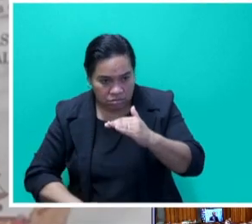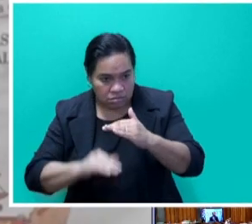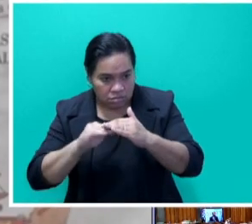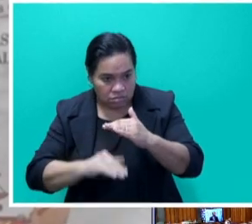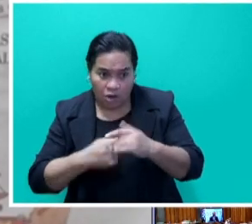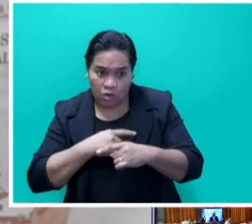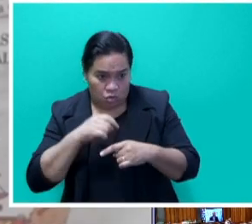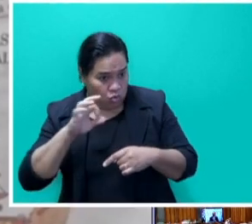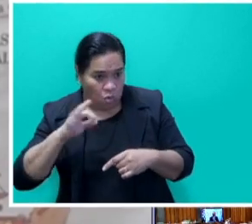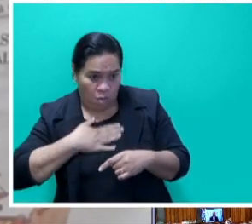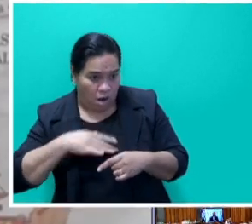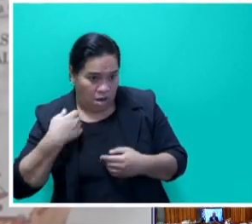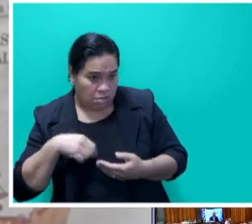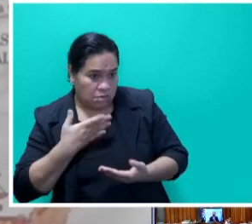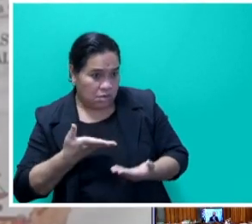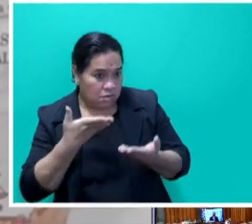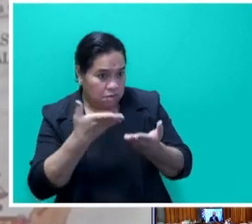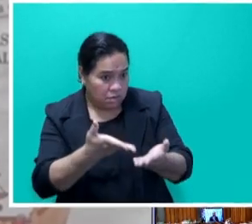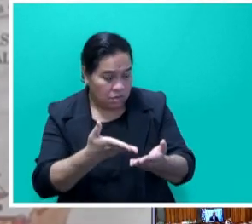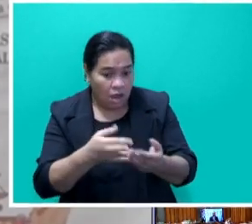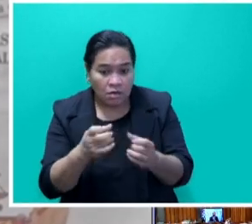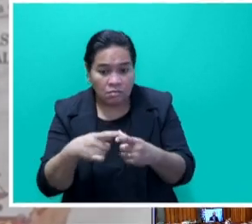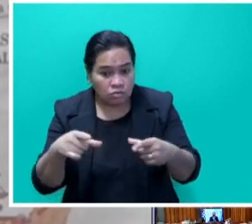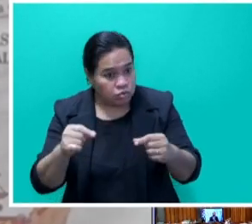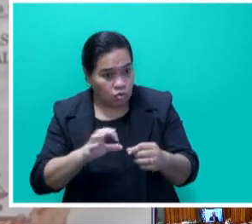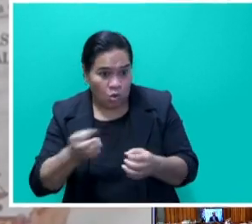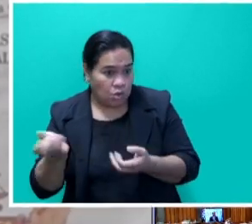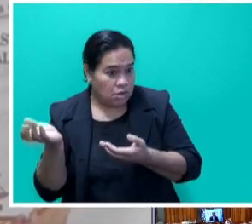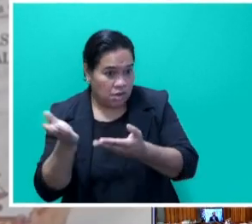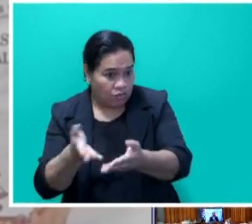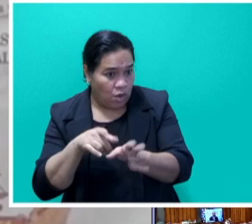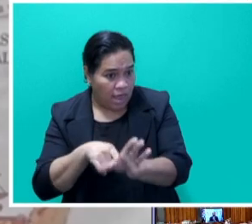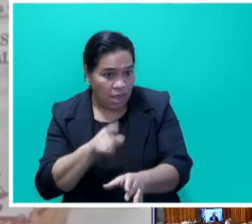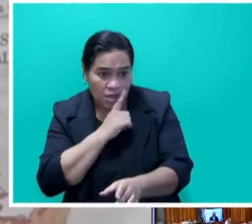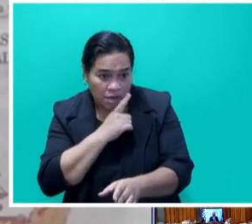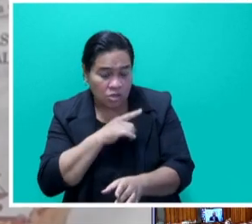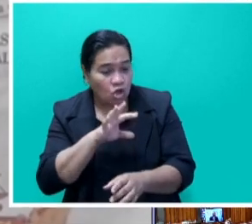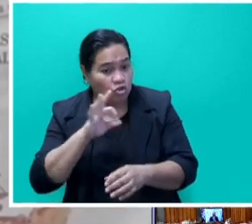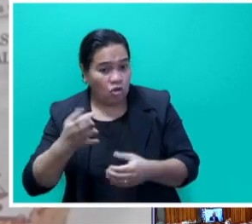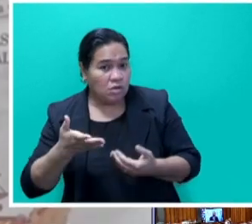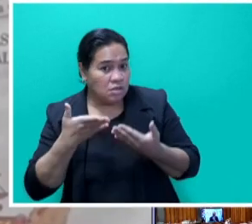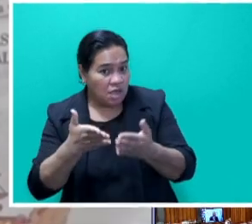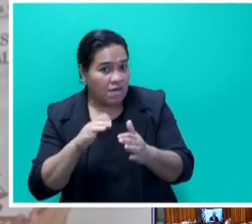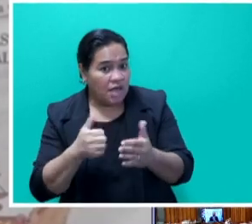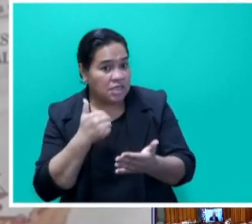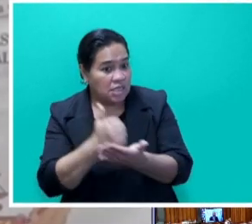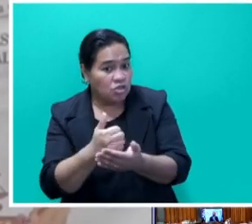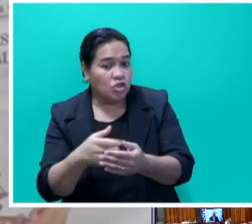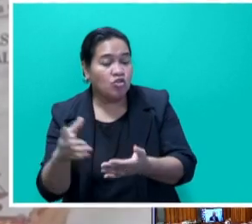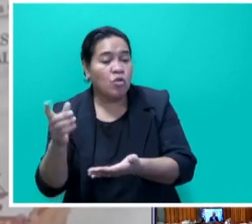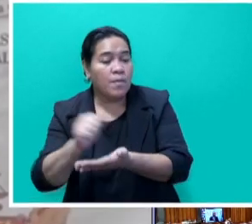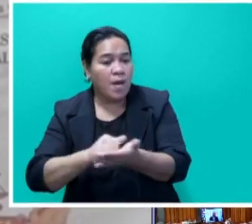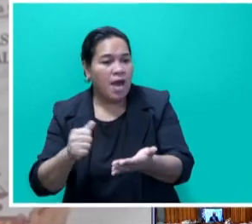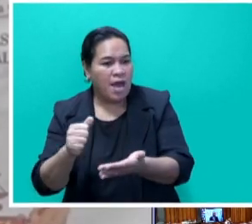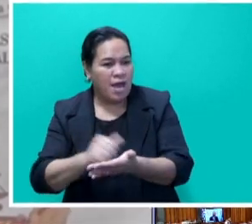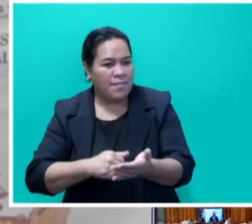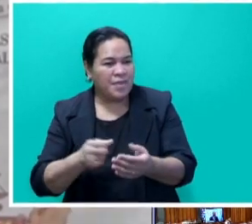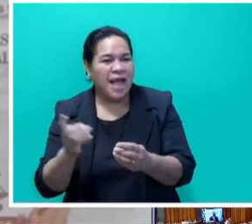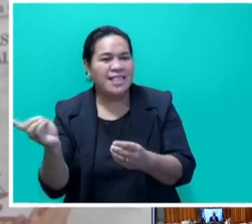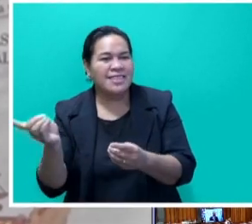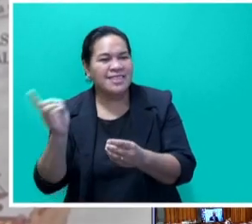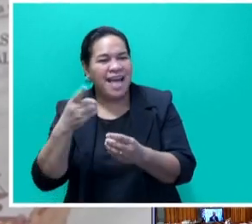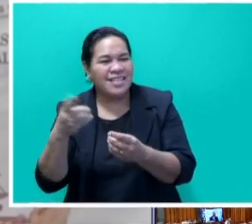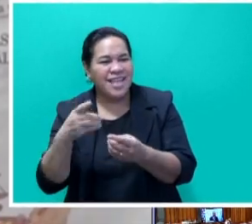do not provide sanitary pads for our young girls, that we do not provide assistance to purchase data for school children